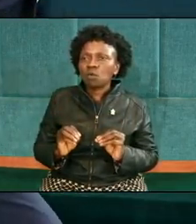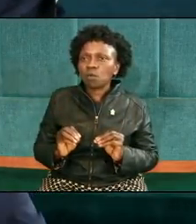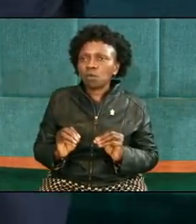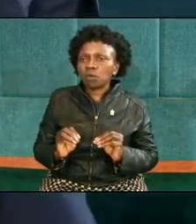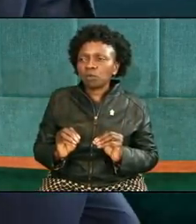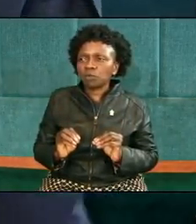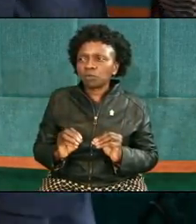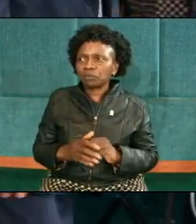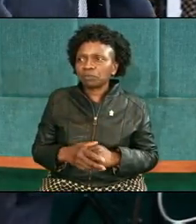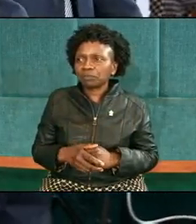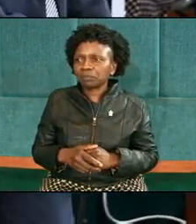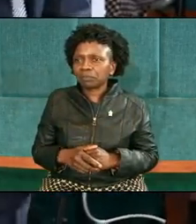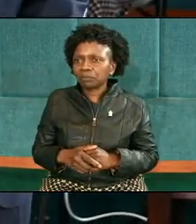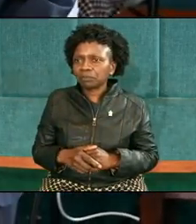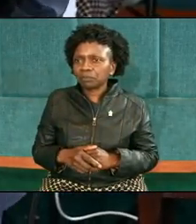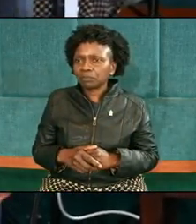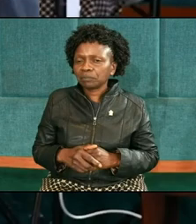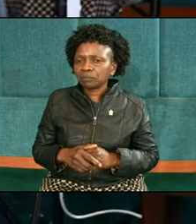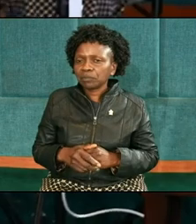Oh, Lord.